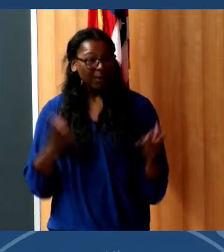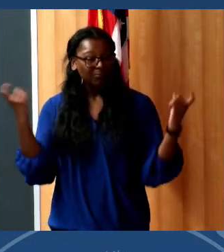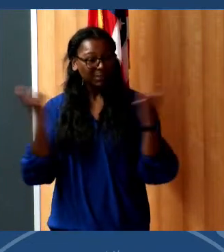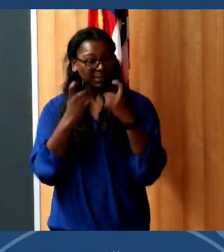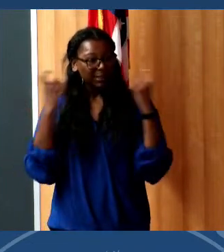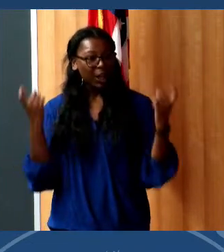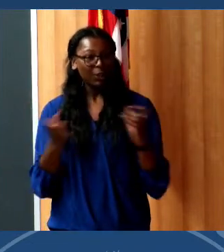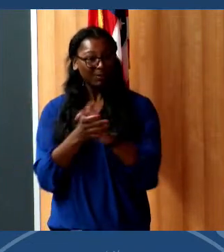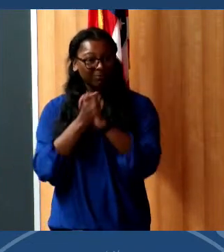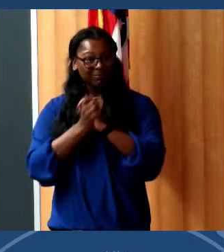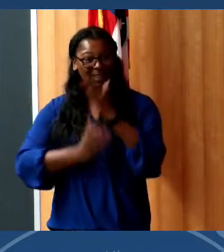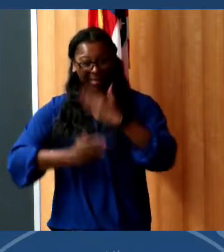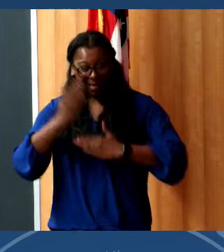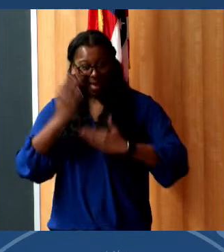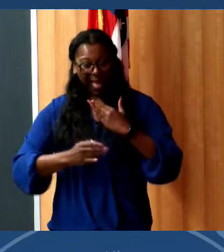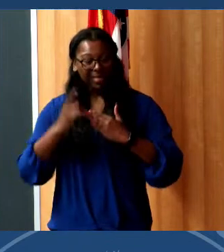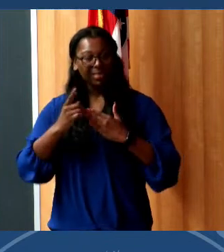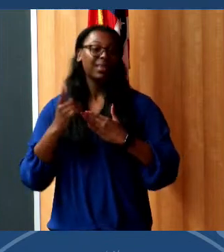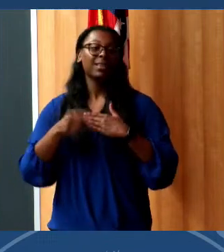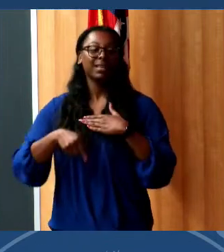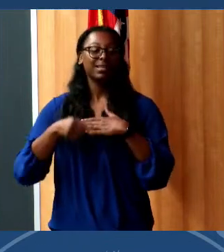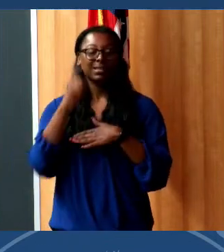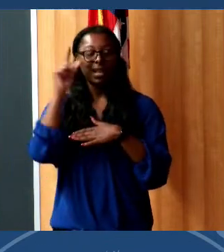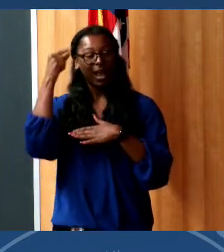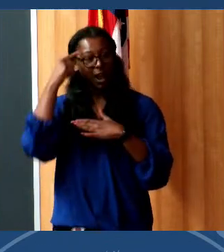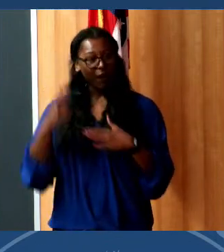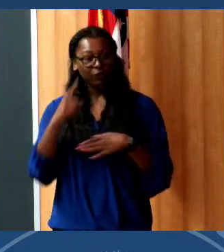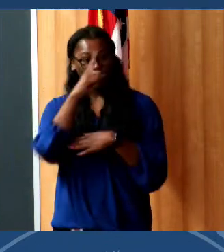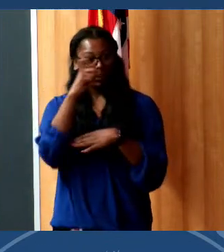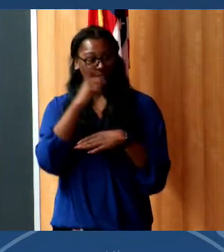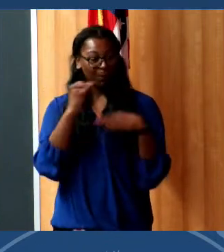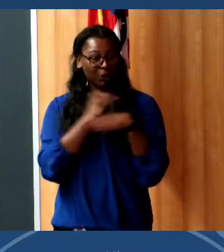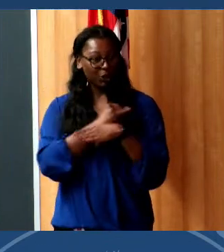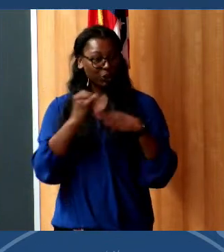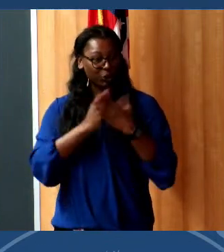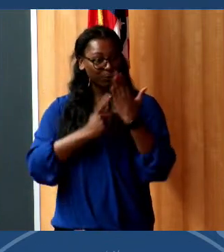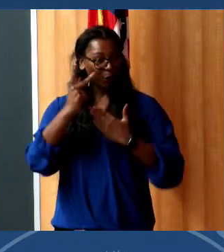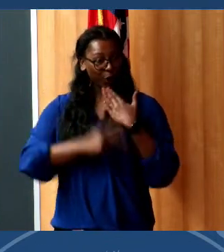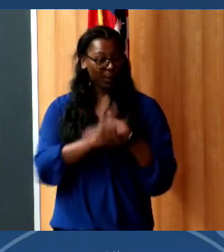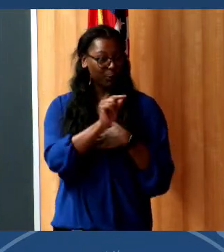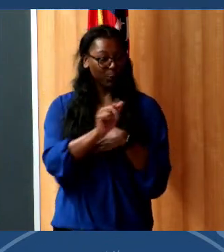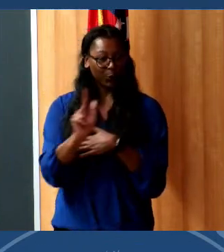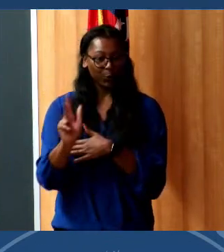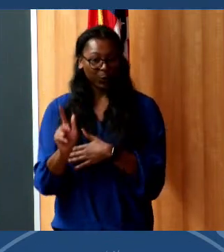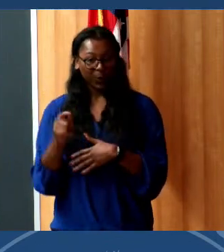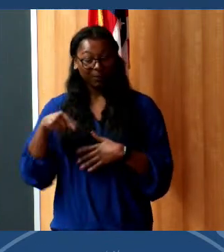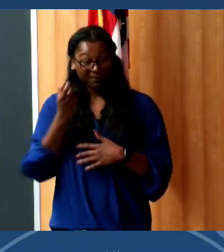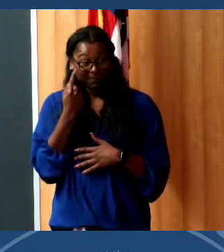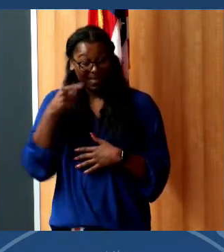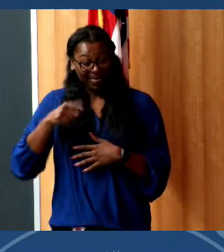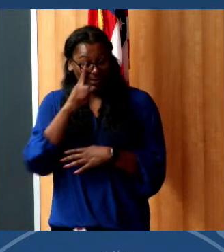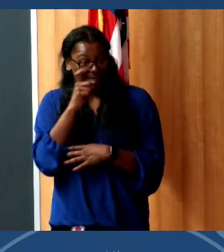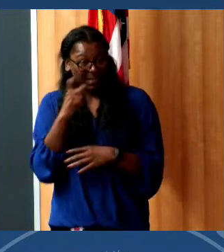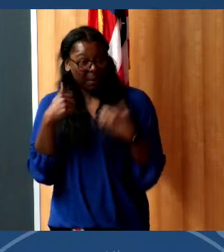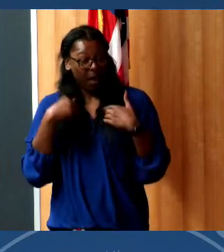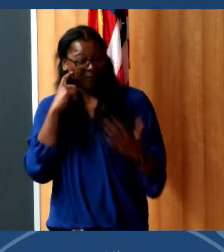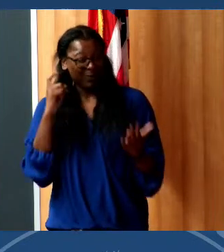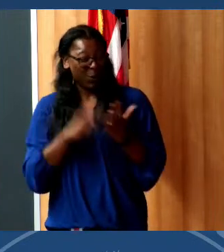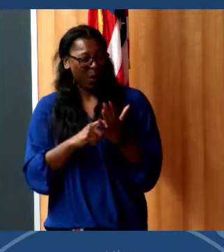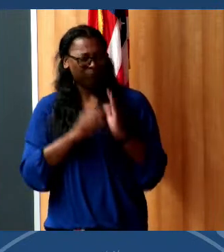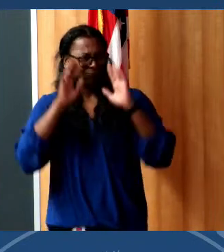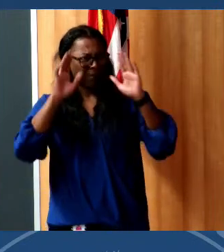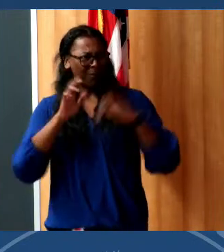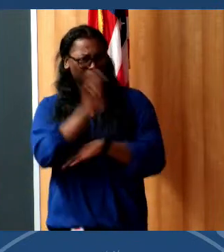of the Governor's Fellowship Summer Youth Program 2023. This summer, we have witnessed an extraordinary